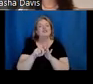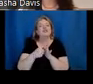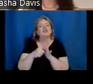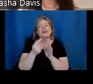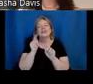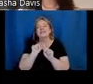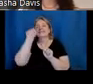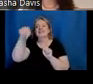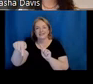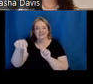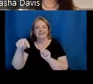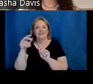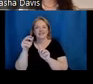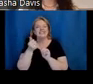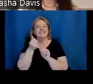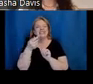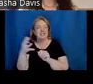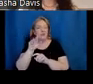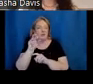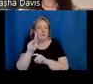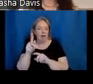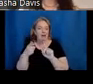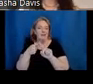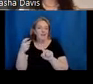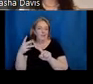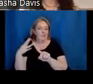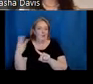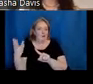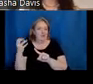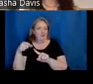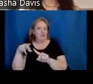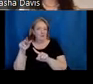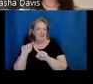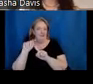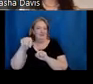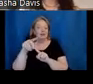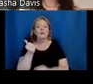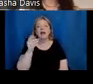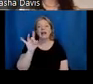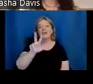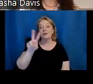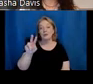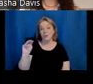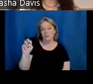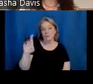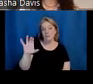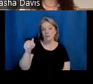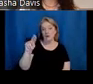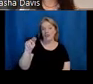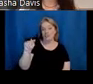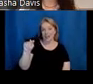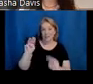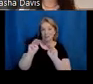away of Washington Square Park at the 1832 Merchants House Museum, the very first building in